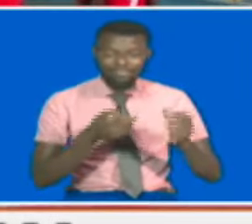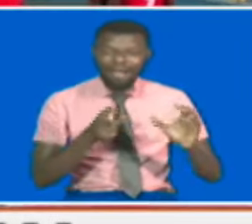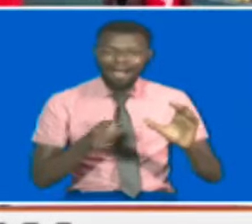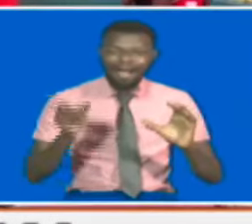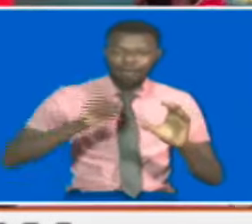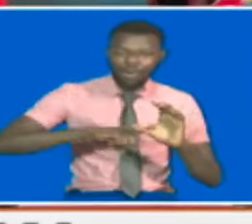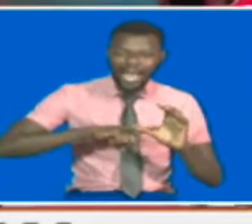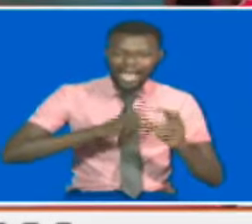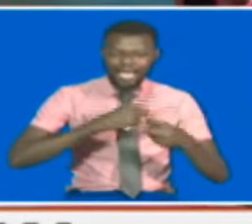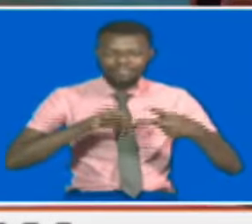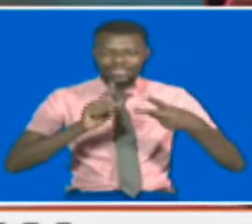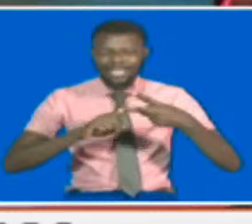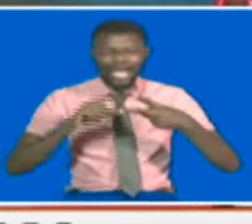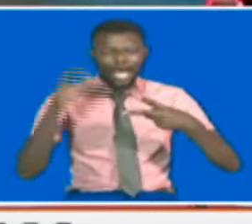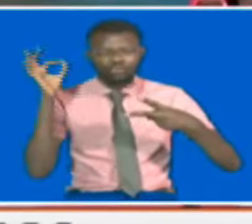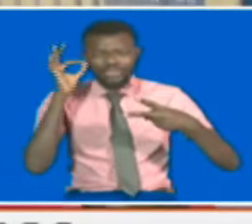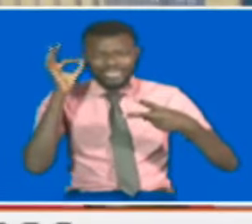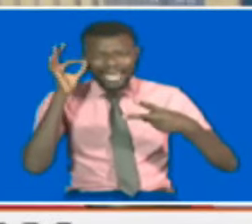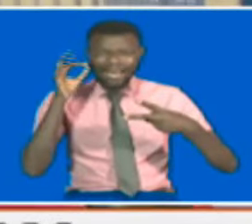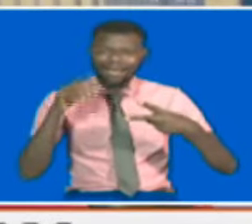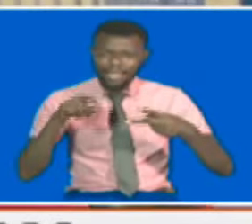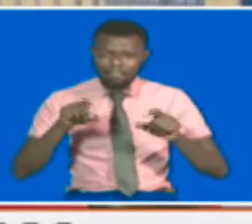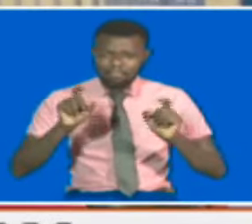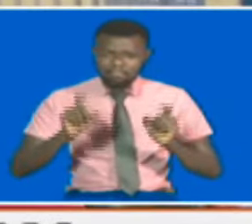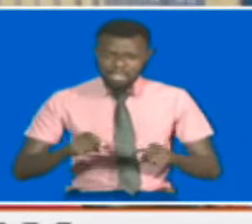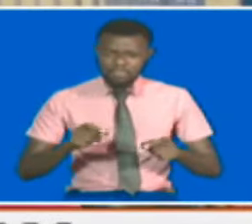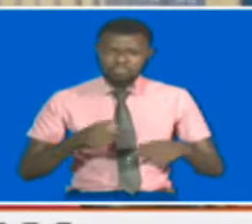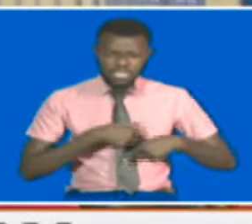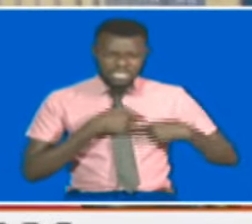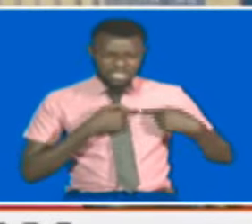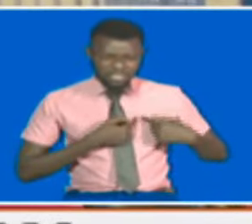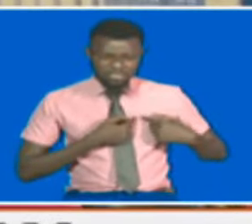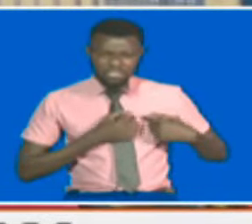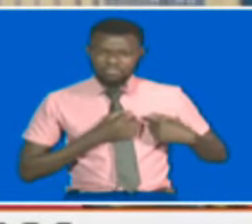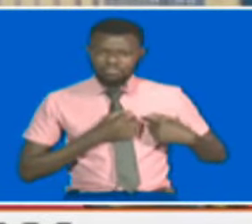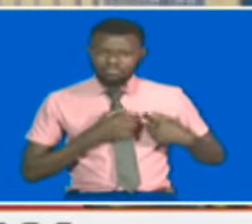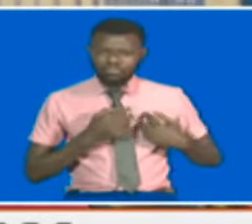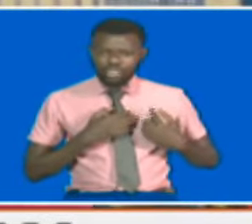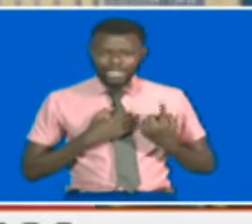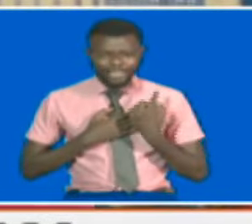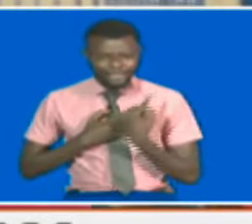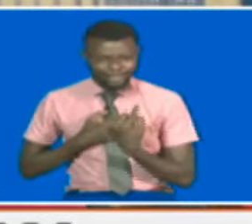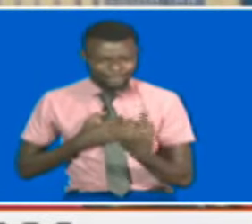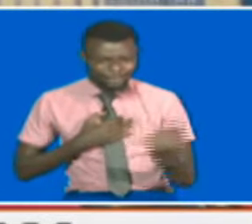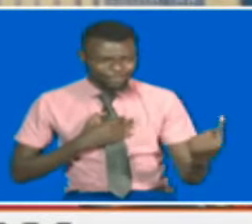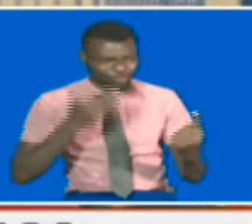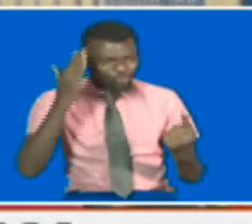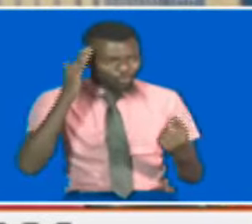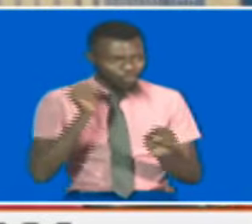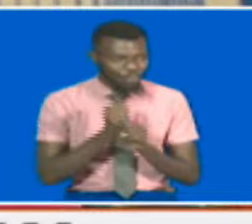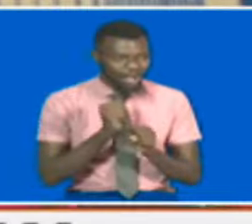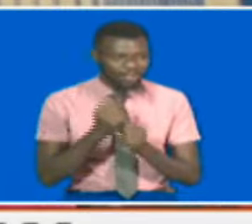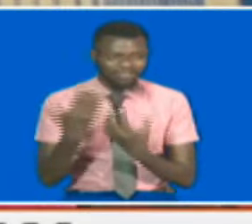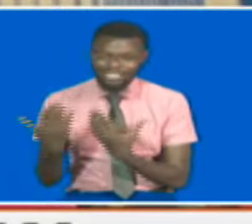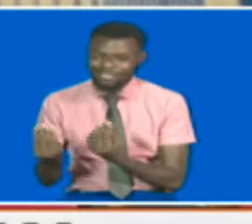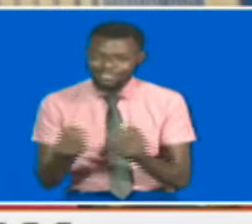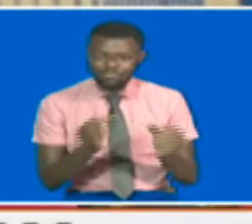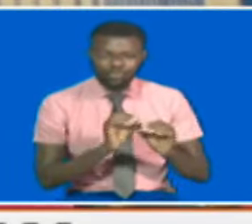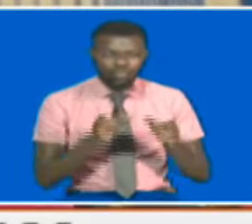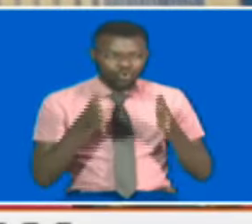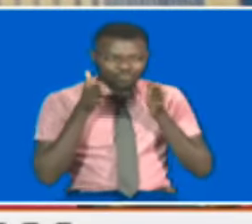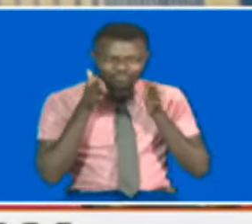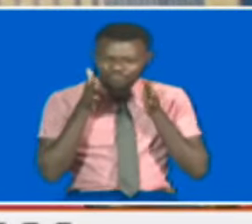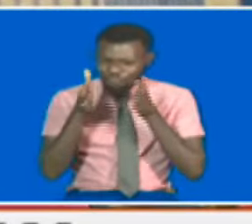the Tunisians. Lazima kila mtu kwa roho yake anajua kazi ile iko mbele ni ngumu. So kila mtu ako